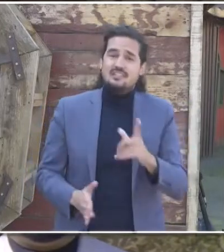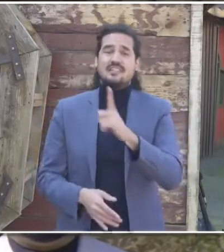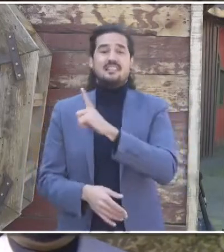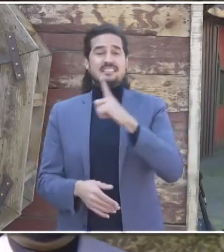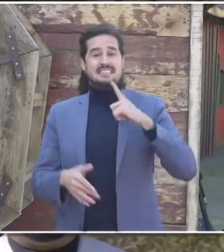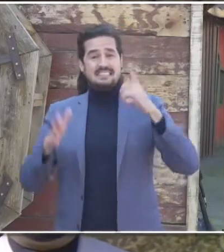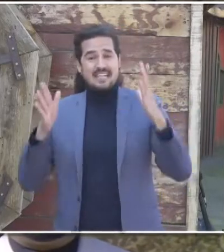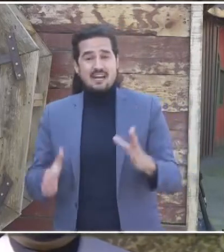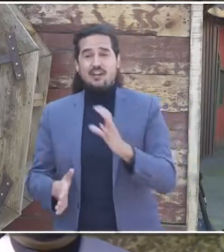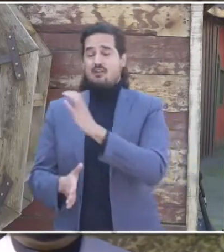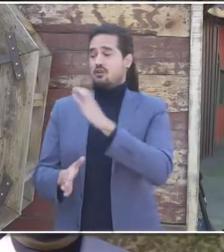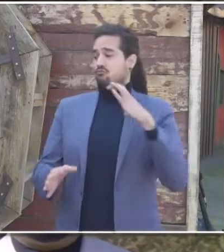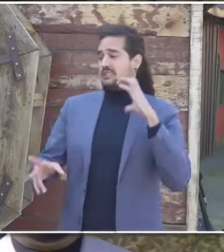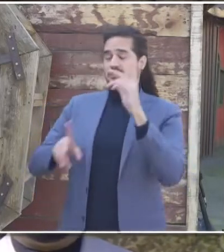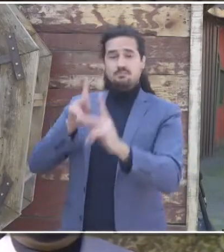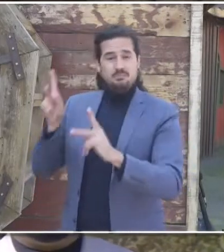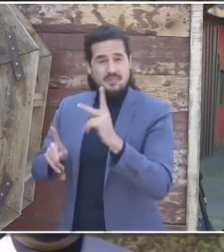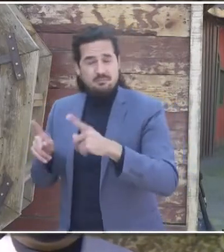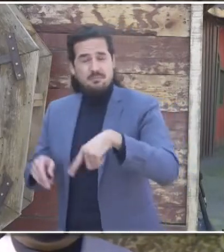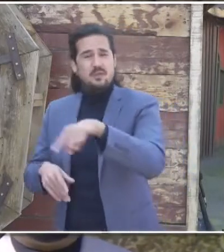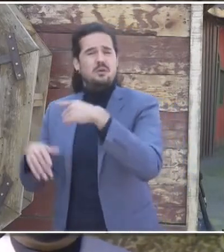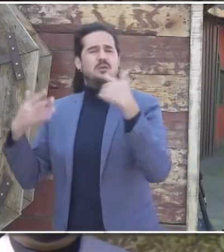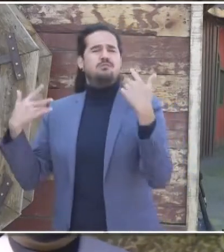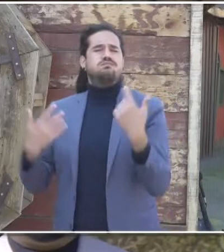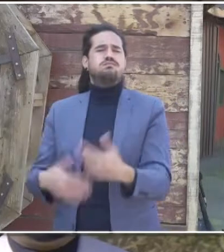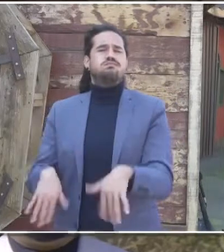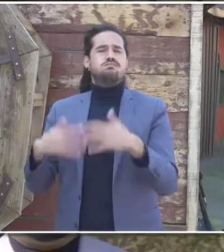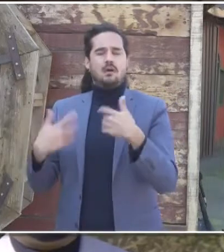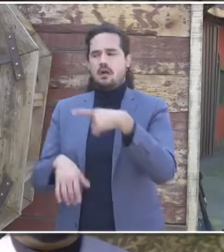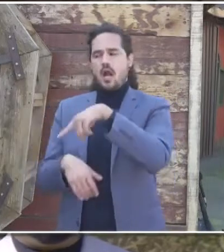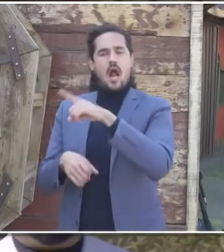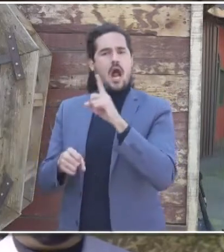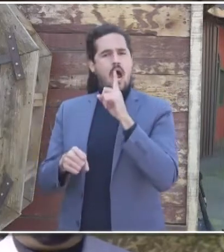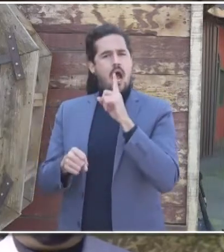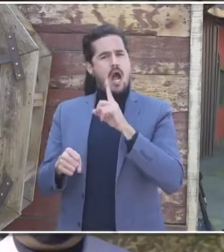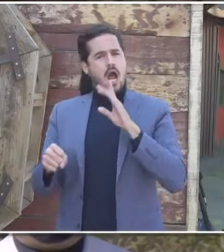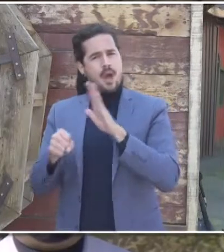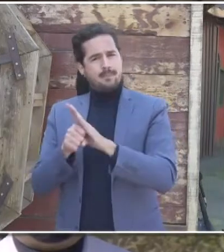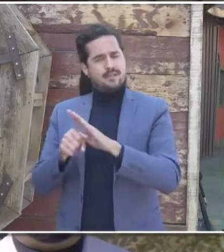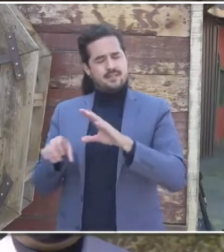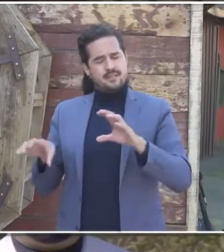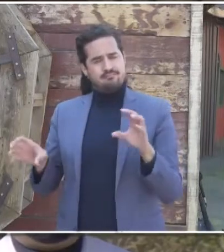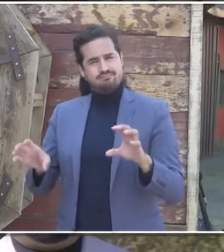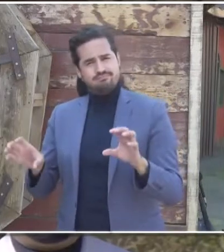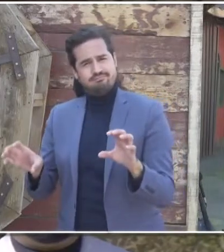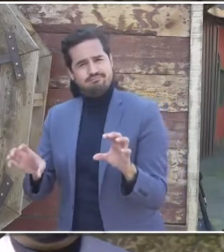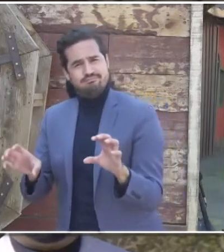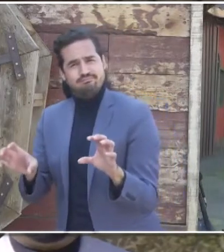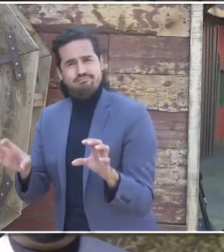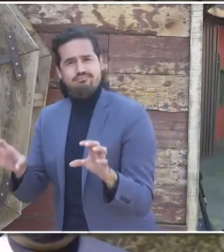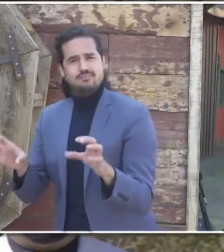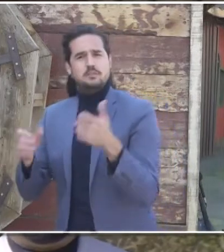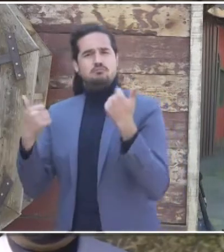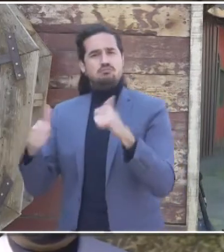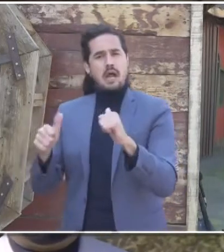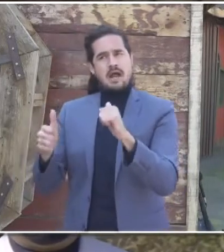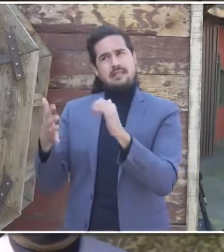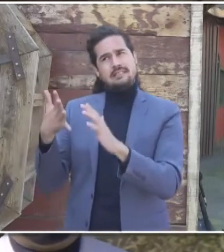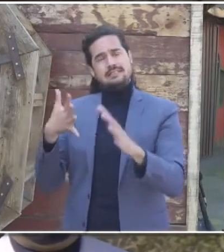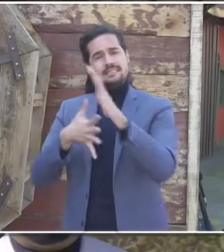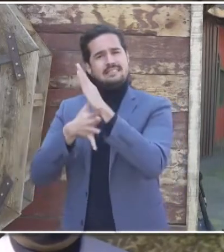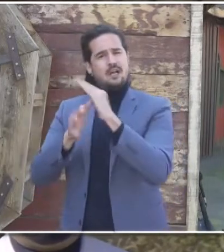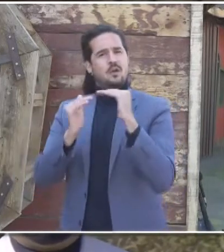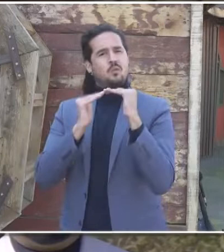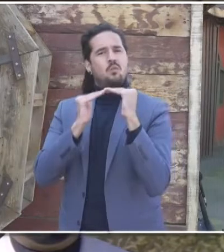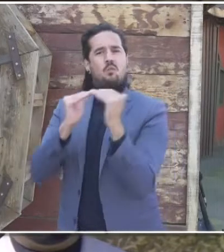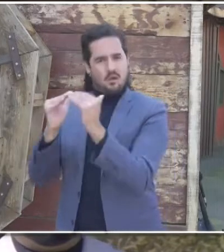commitment, not passing interest to the issue of equity. It was noted a moment ago, a pilot project,